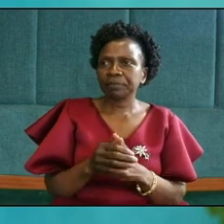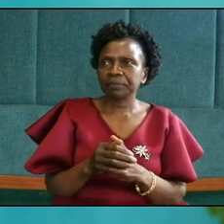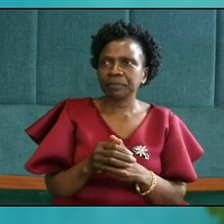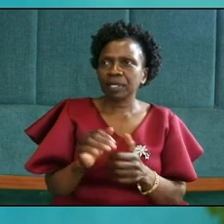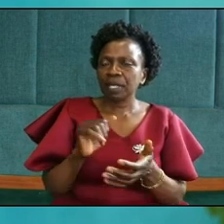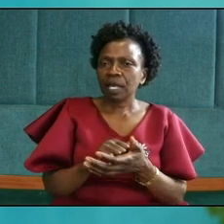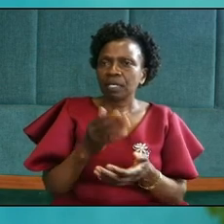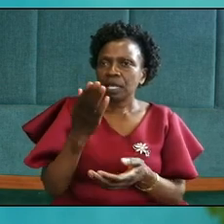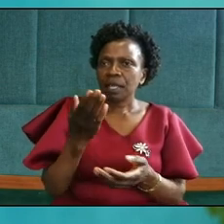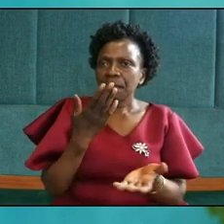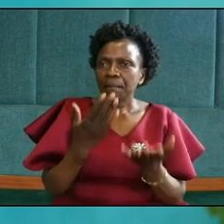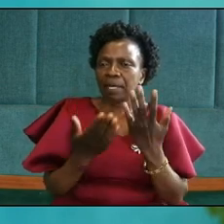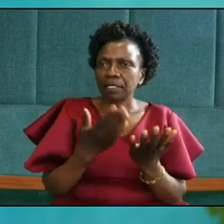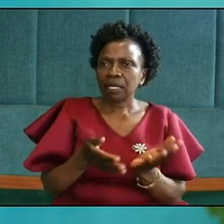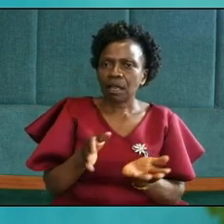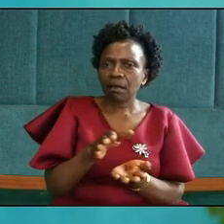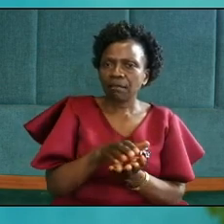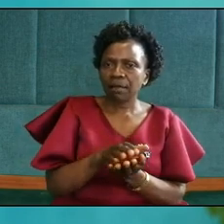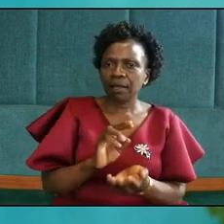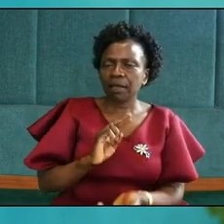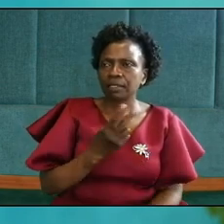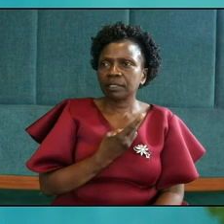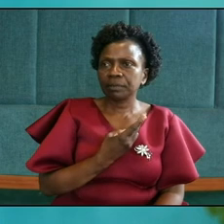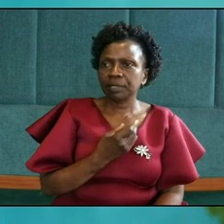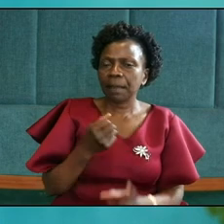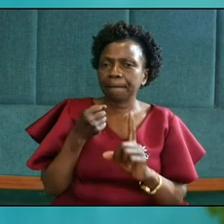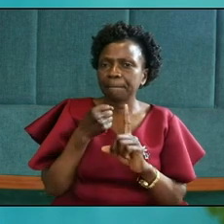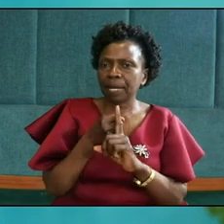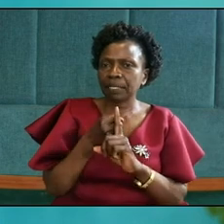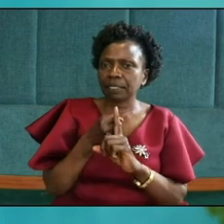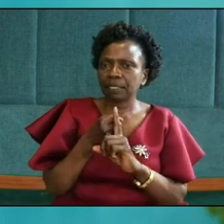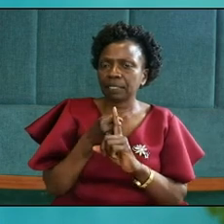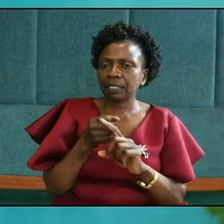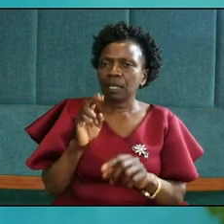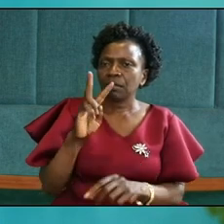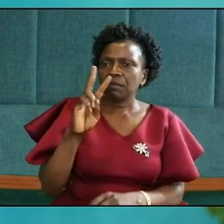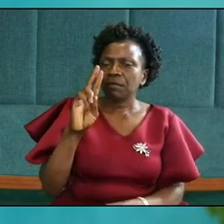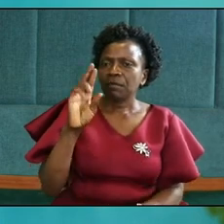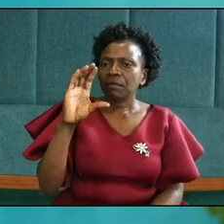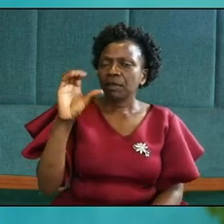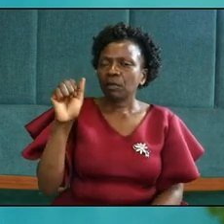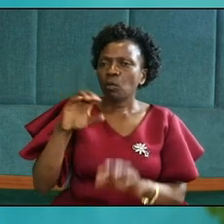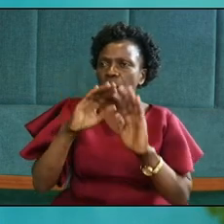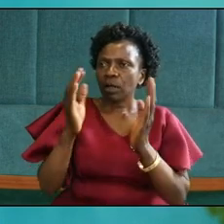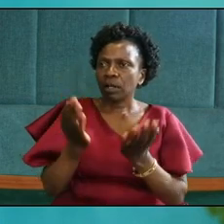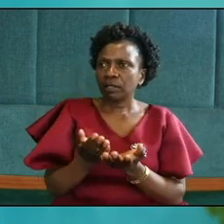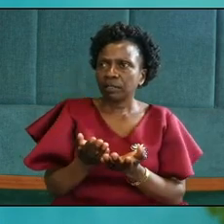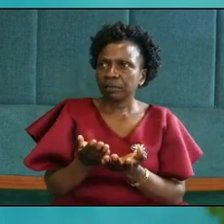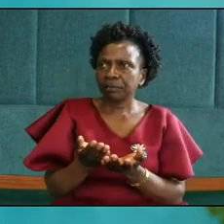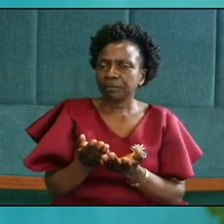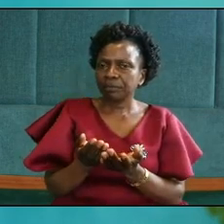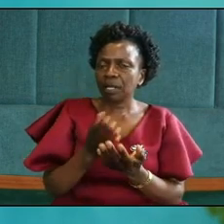That he might help us impact the Vuca world. Remember,